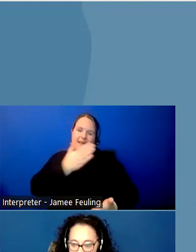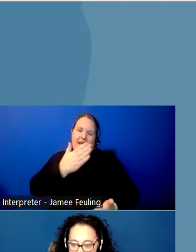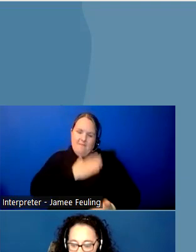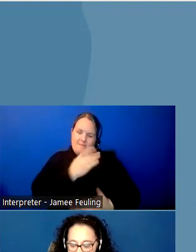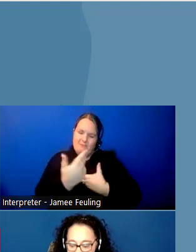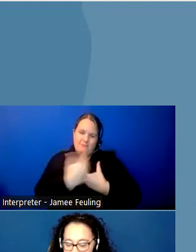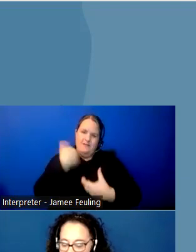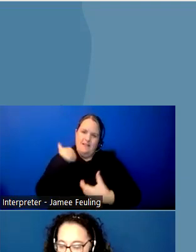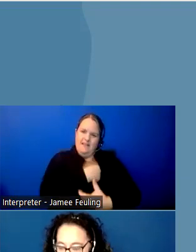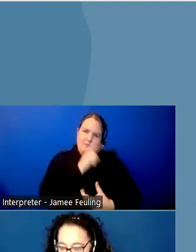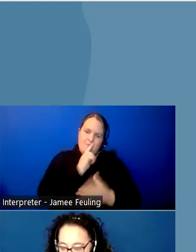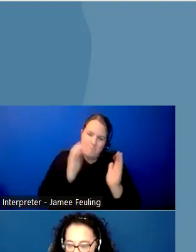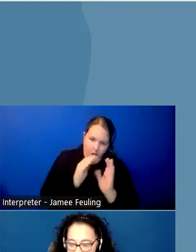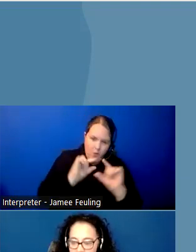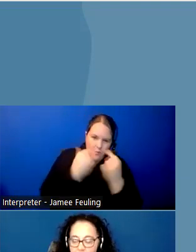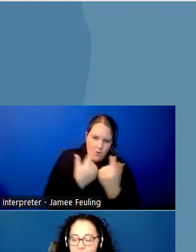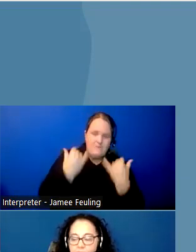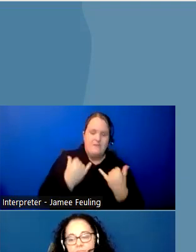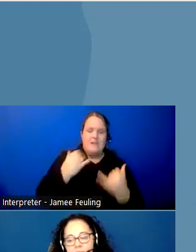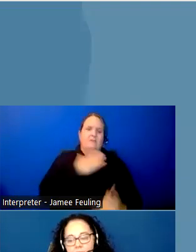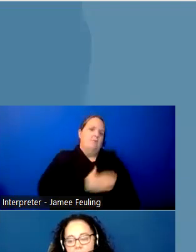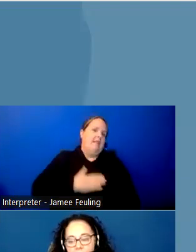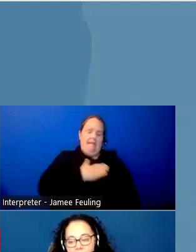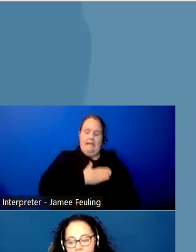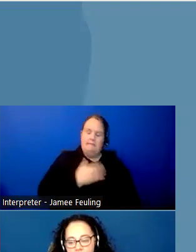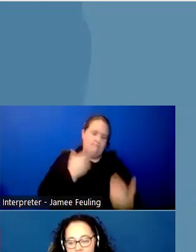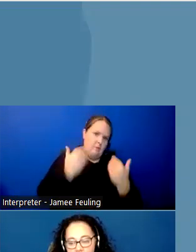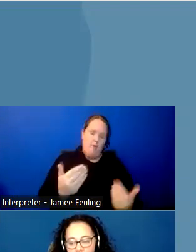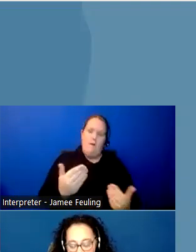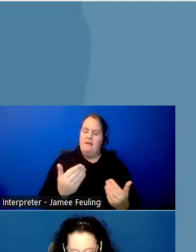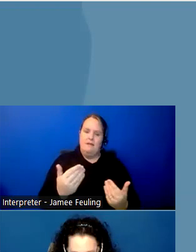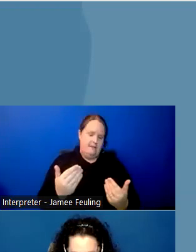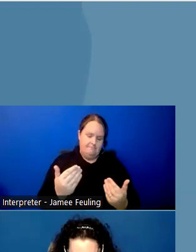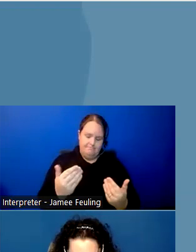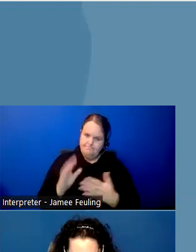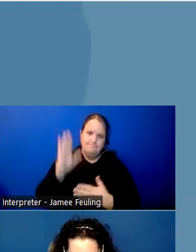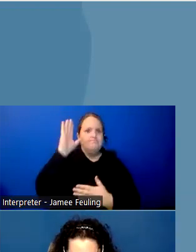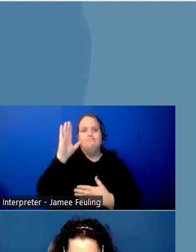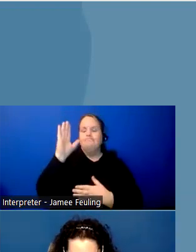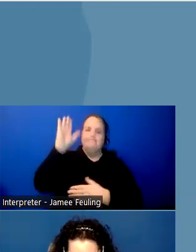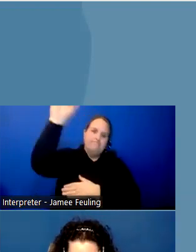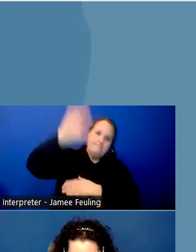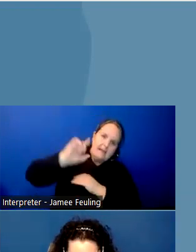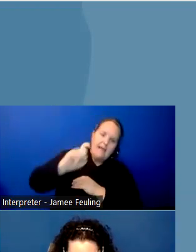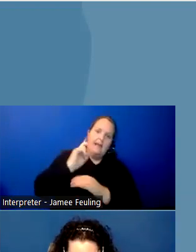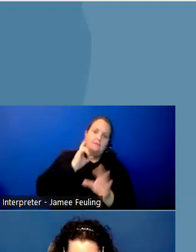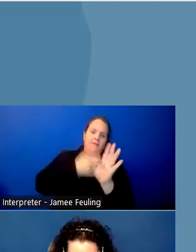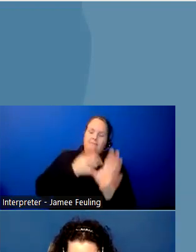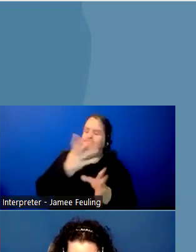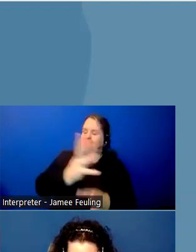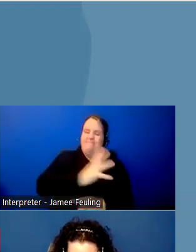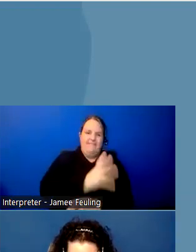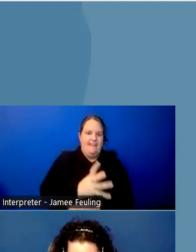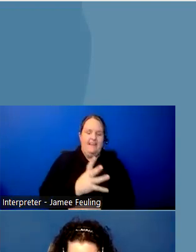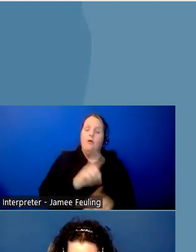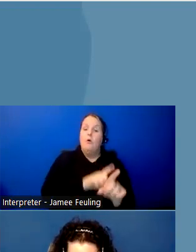we're a small group today, so please feel free to just jump in, ask us any questions that you may have. We